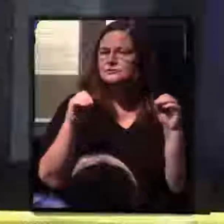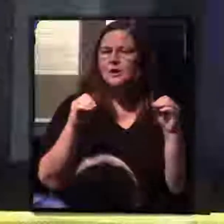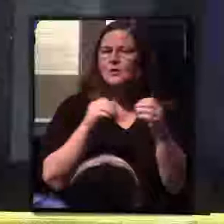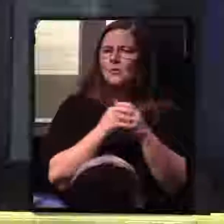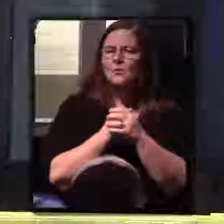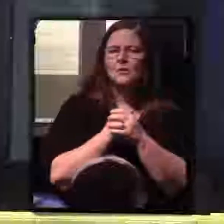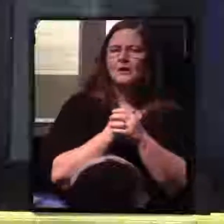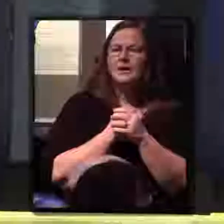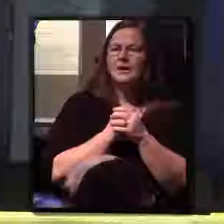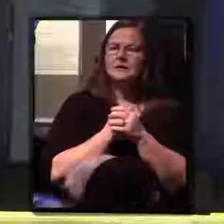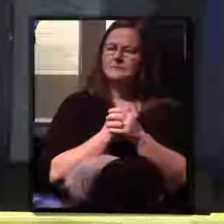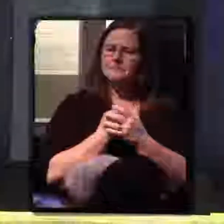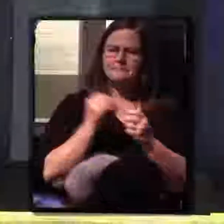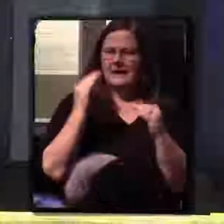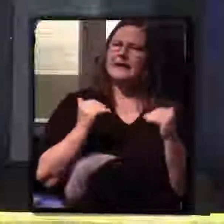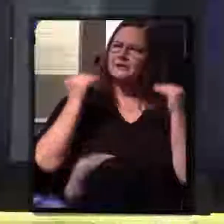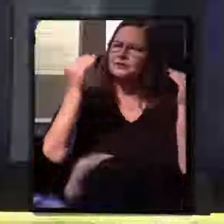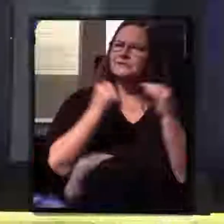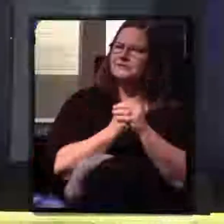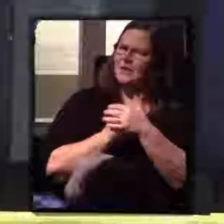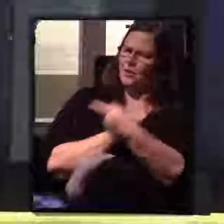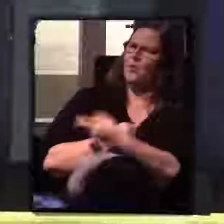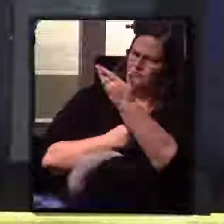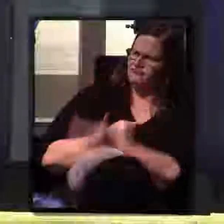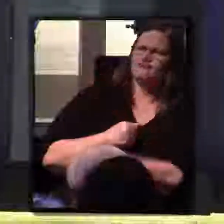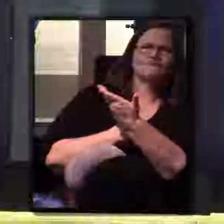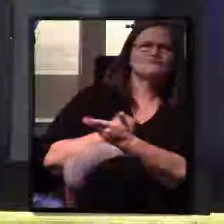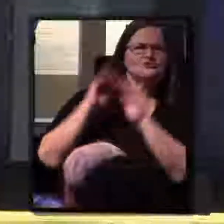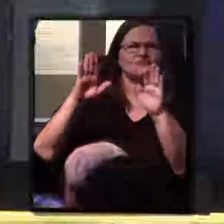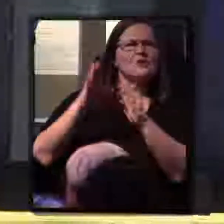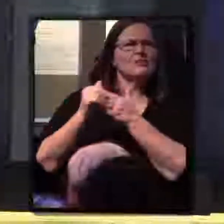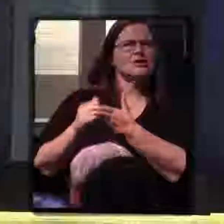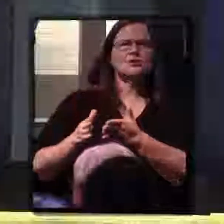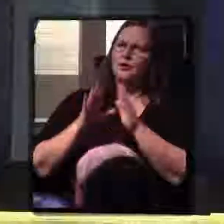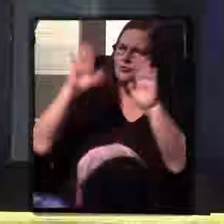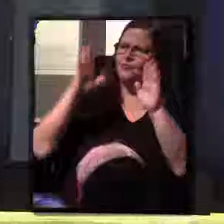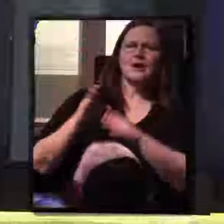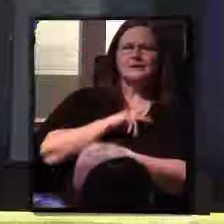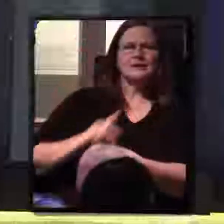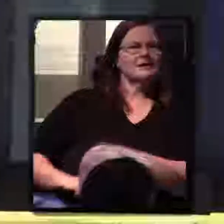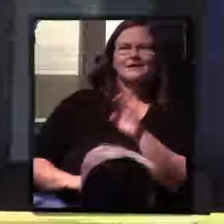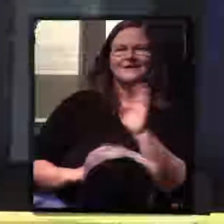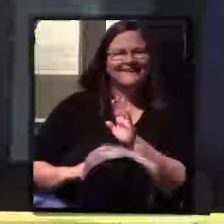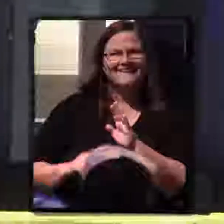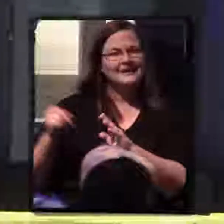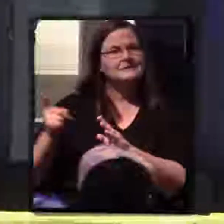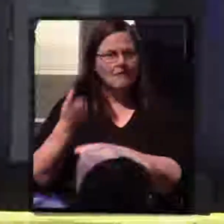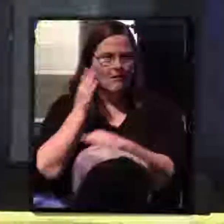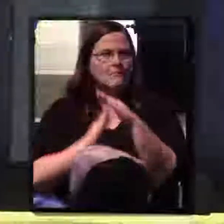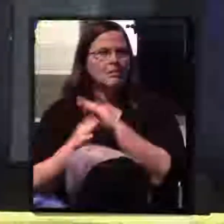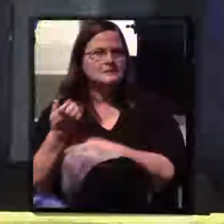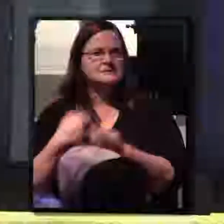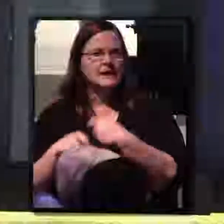just walk over it. There's no stately form to him that you would go, "Oh, yes, this is a great leader. This is a great